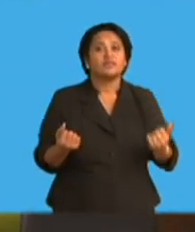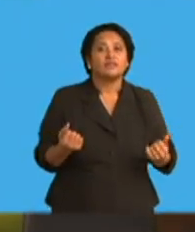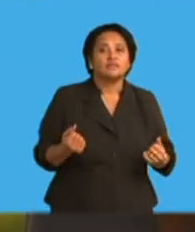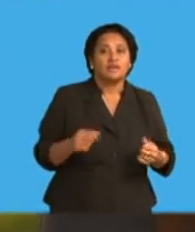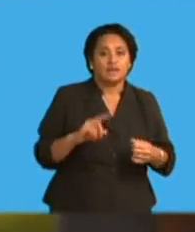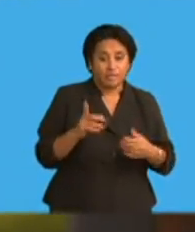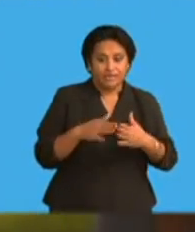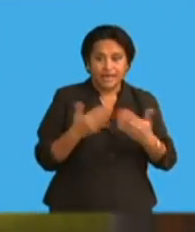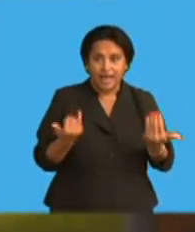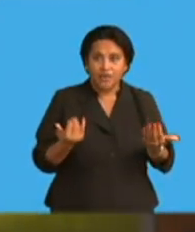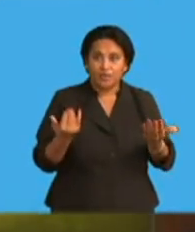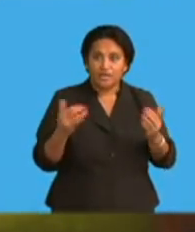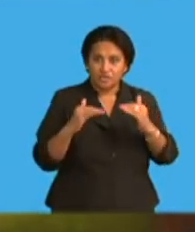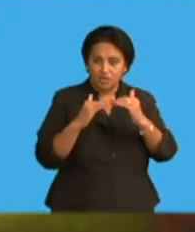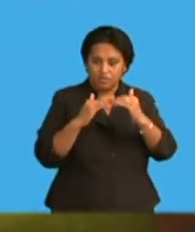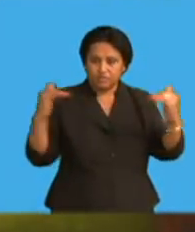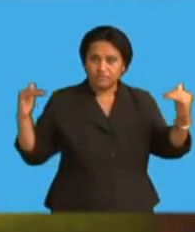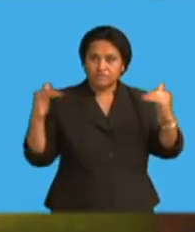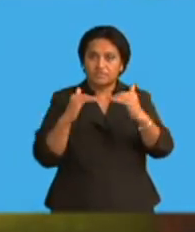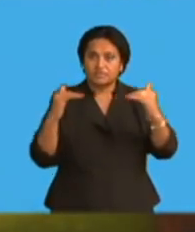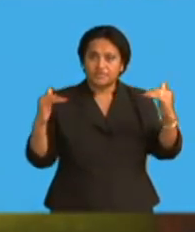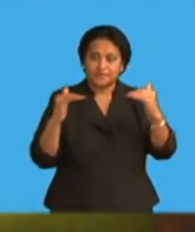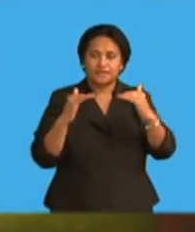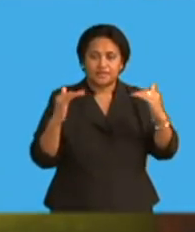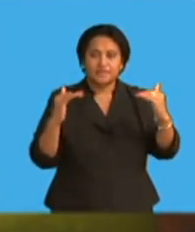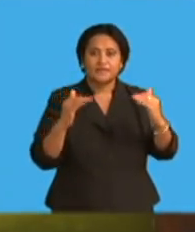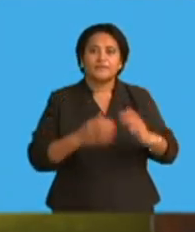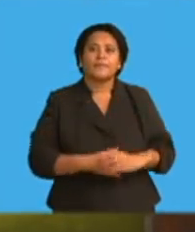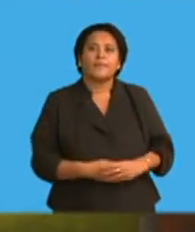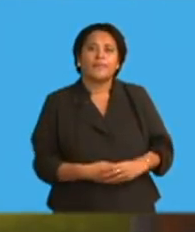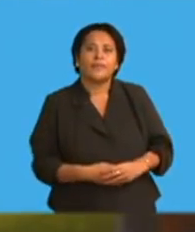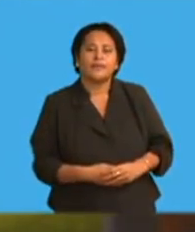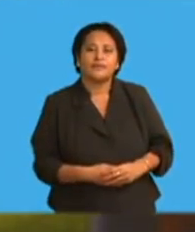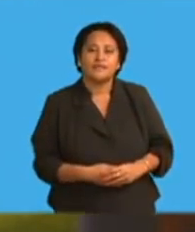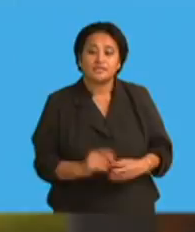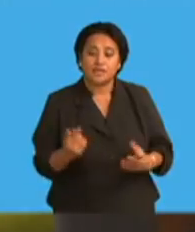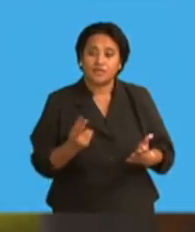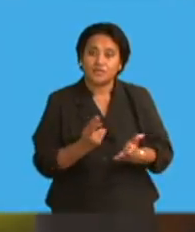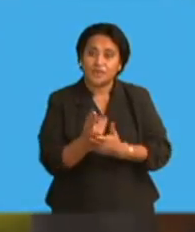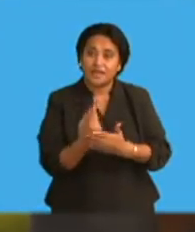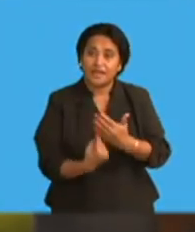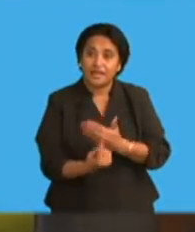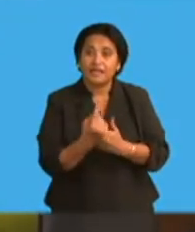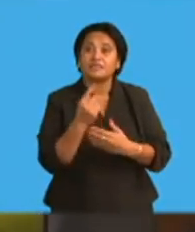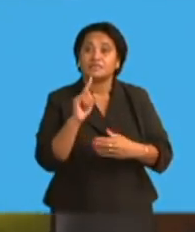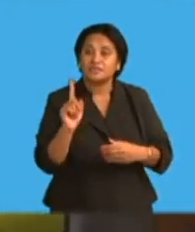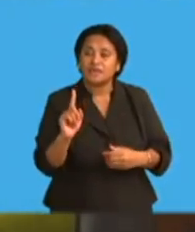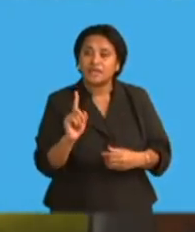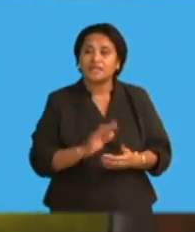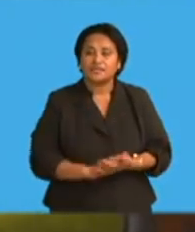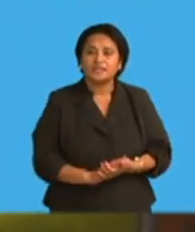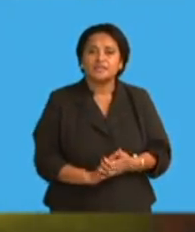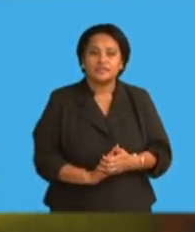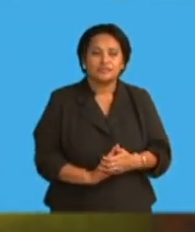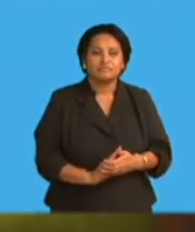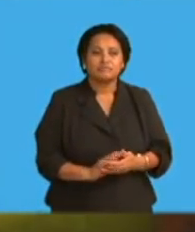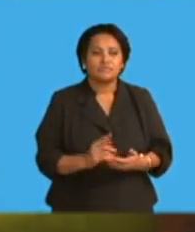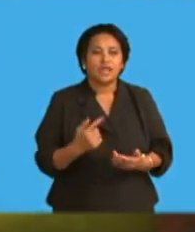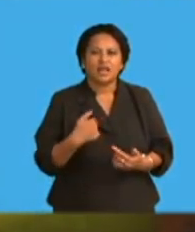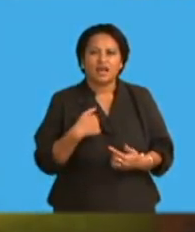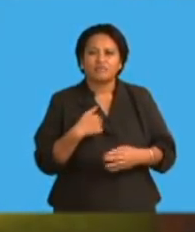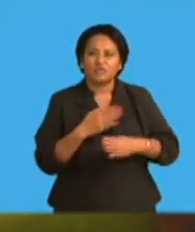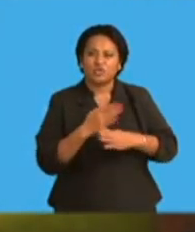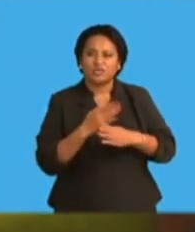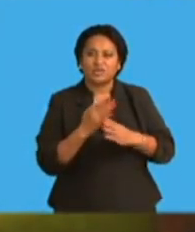happened, Madam Speaker. So, Madam Speaker, the reality is that, I worked as a prosecutor for a